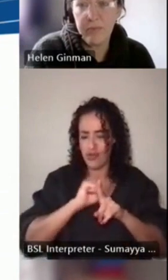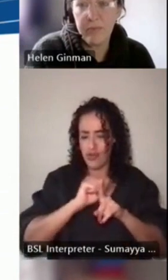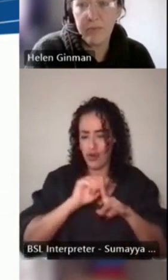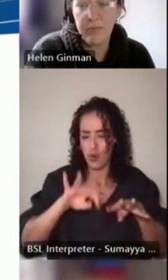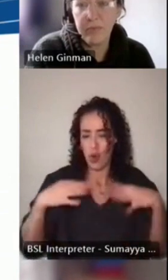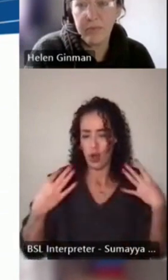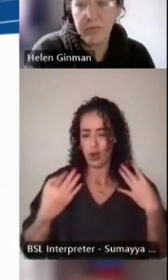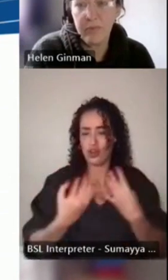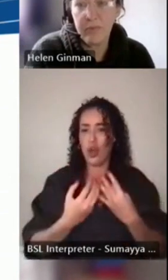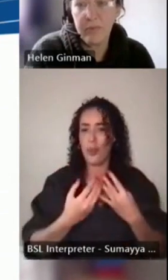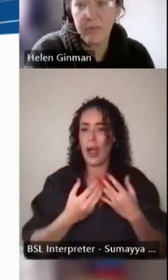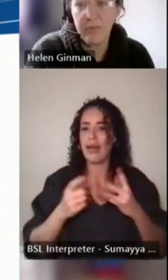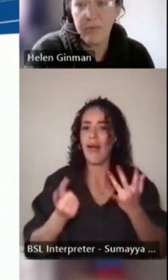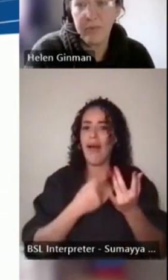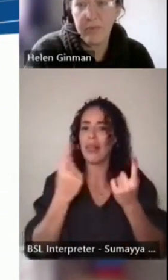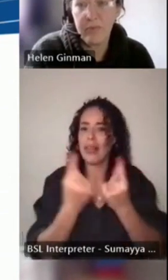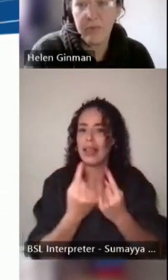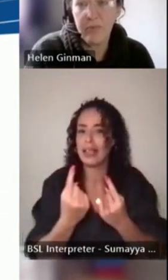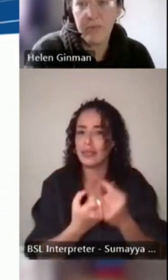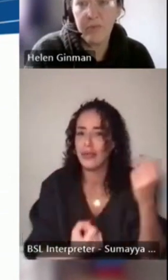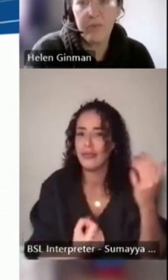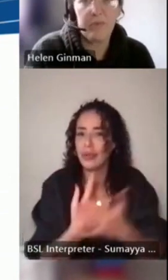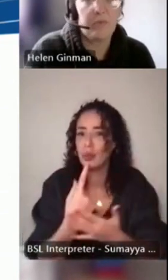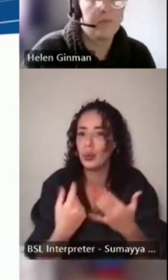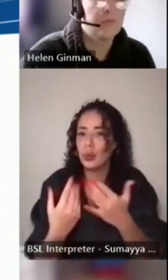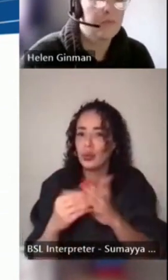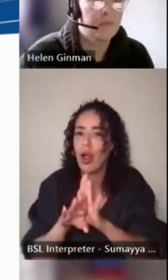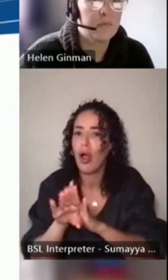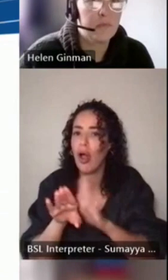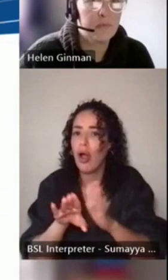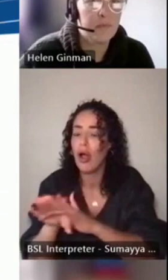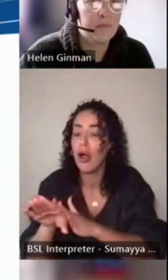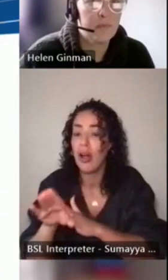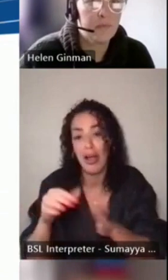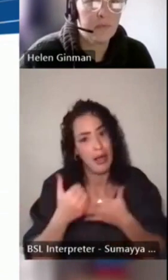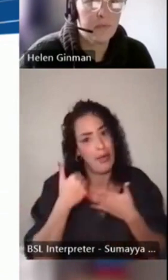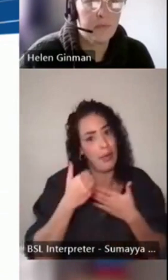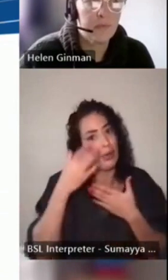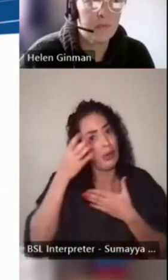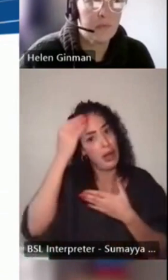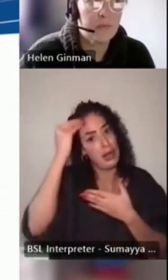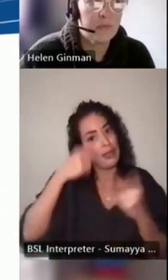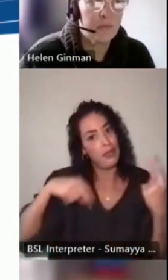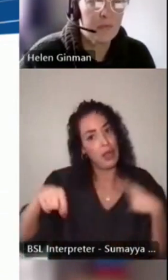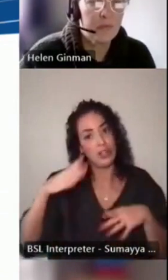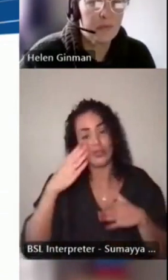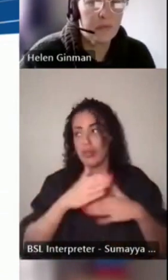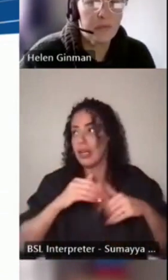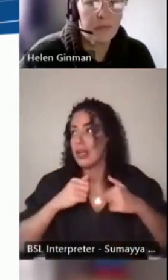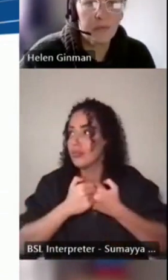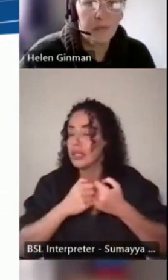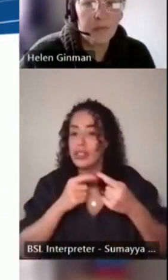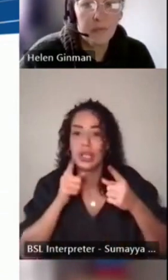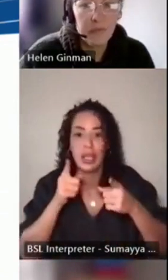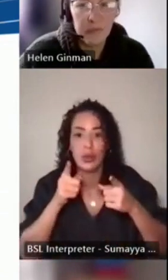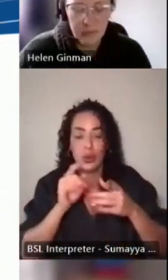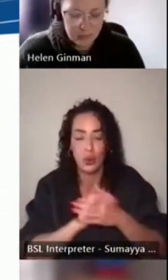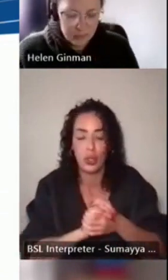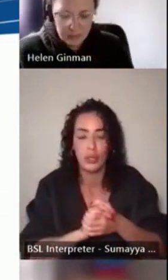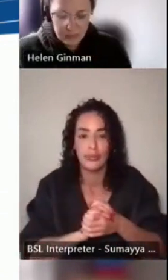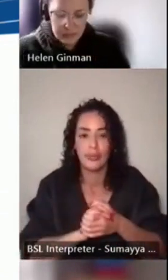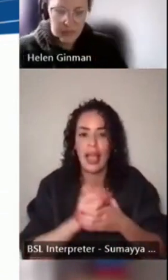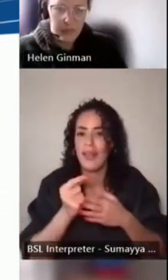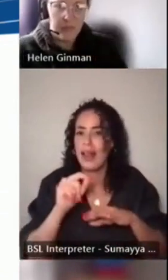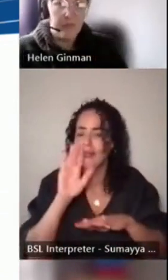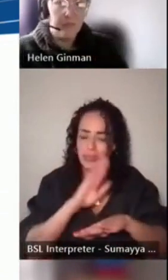for the future. And it's just really helpful learning for all of us. So we'd really appreciate you taking just a little bit